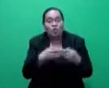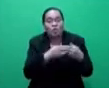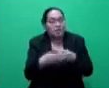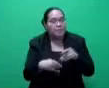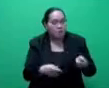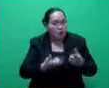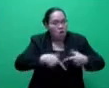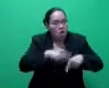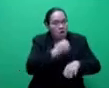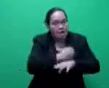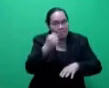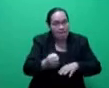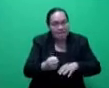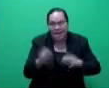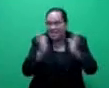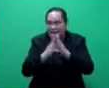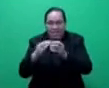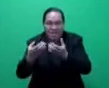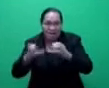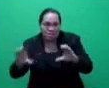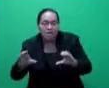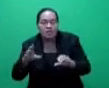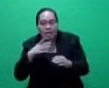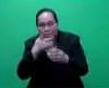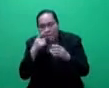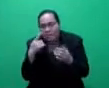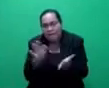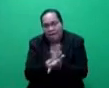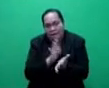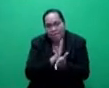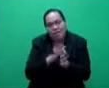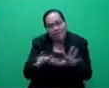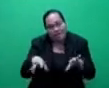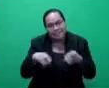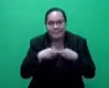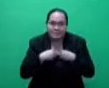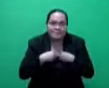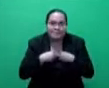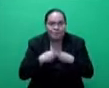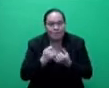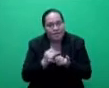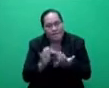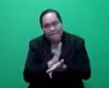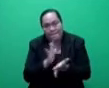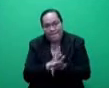Local Government and Municipal Councils, have received a warm reception among Fijian